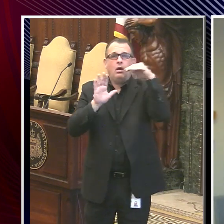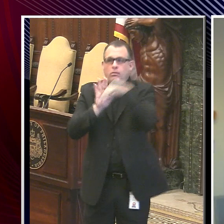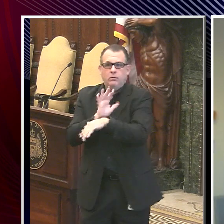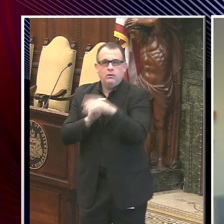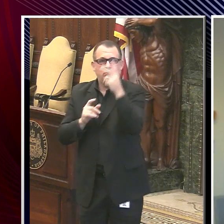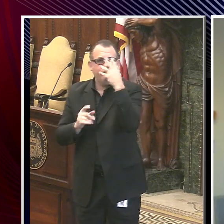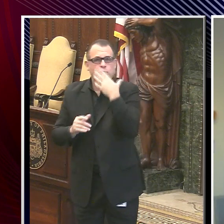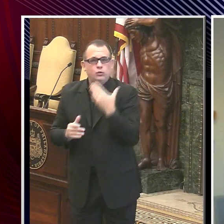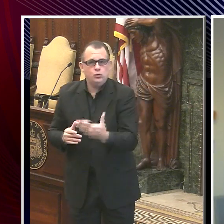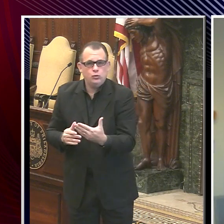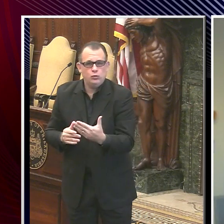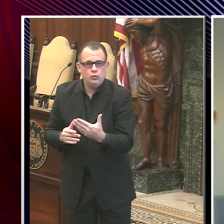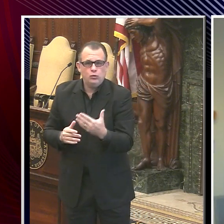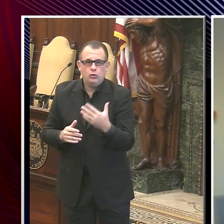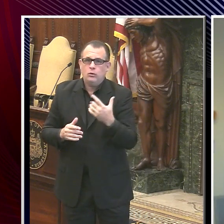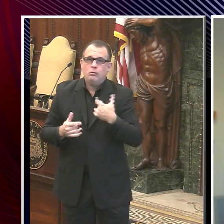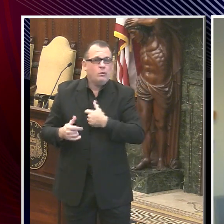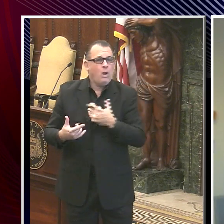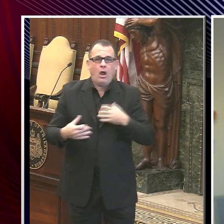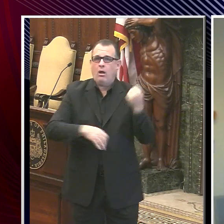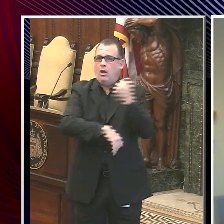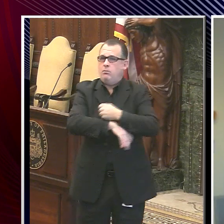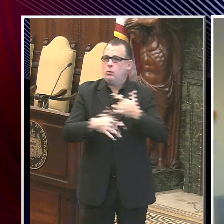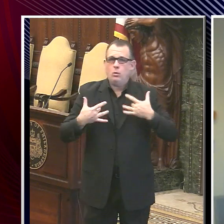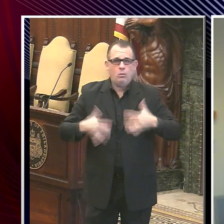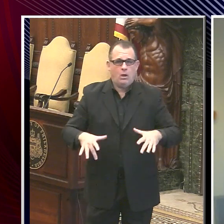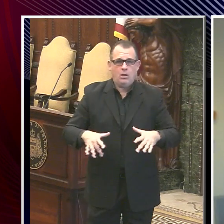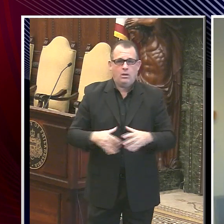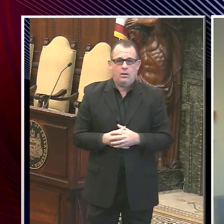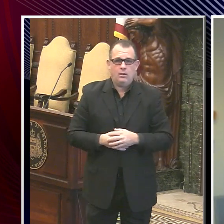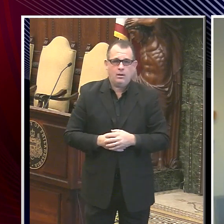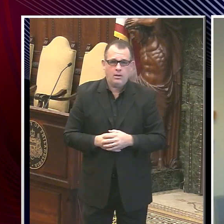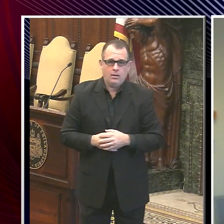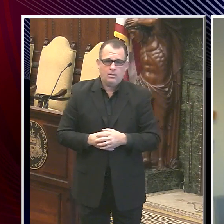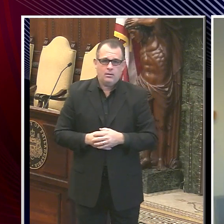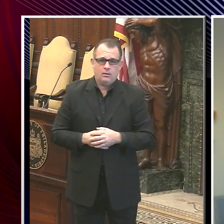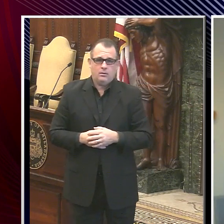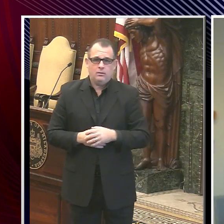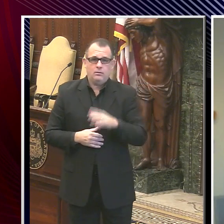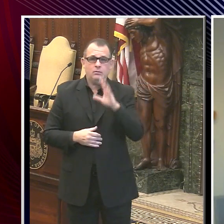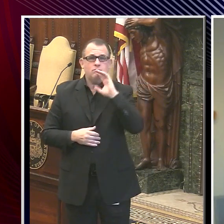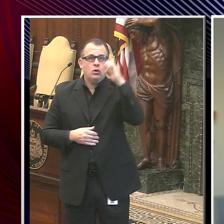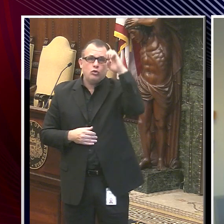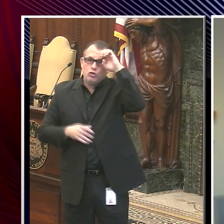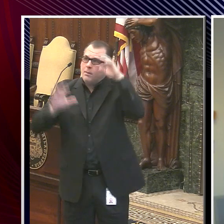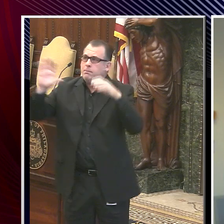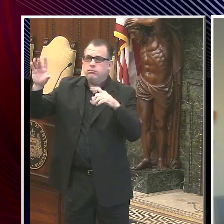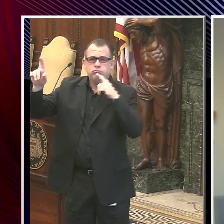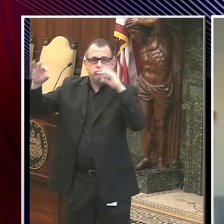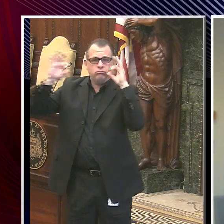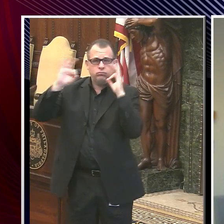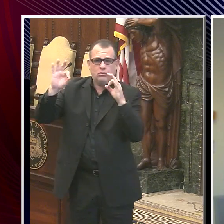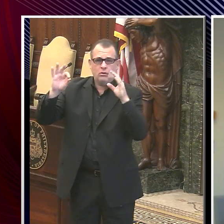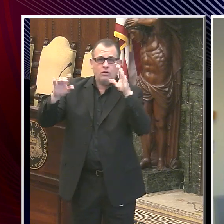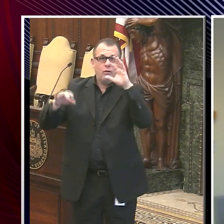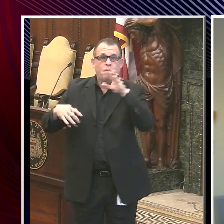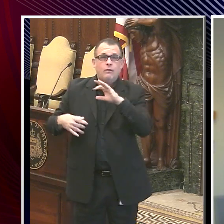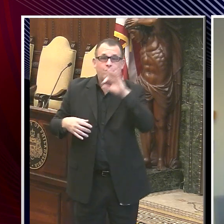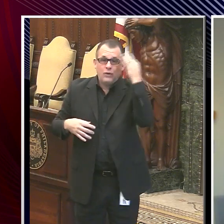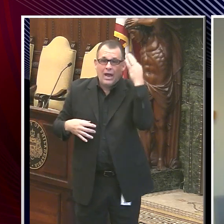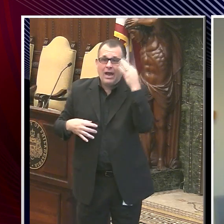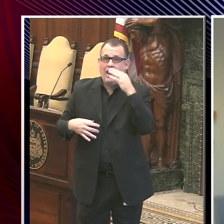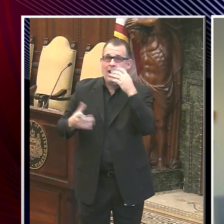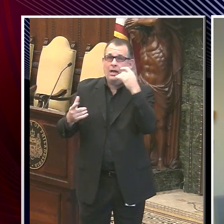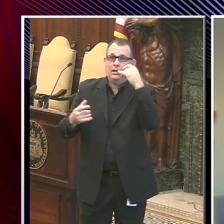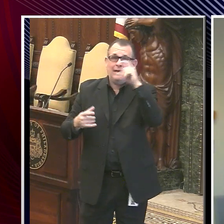lockdown like that again. Maybe what's a better model now is what's happening in Europe. Now, France and Spain and Germany and Italy and the